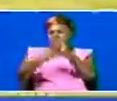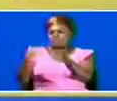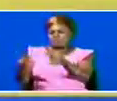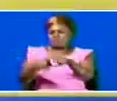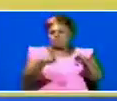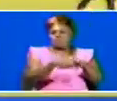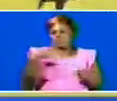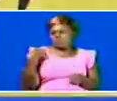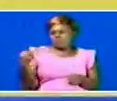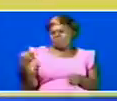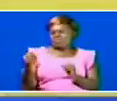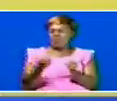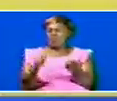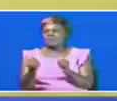Games.